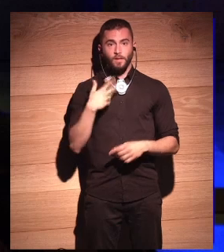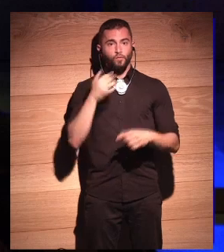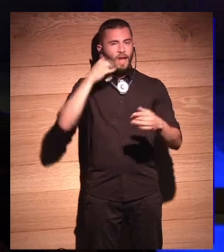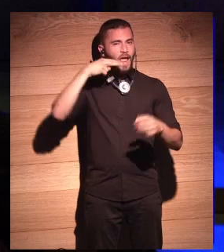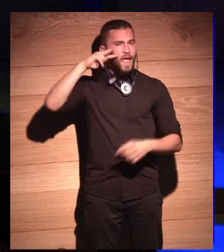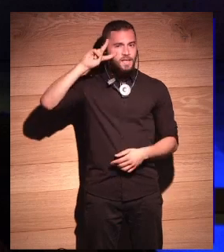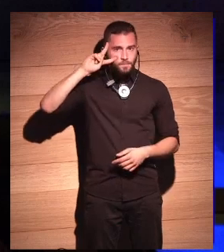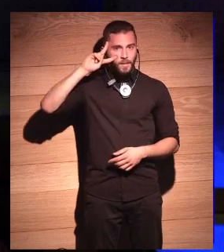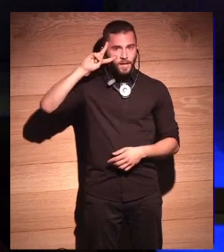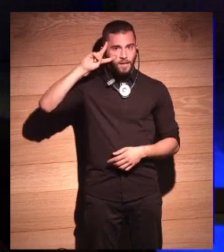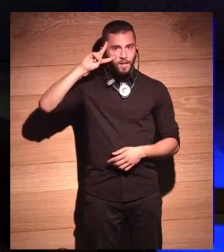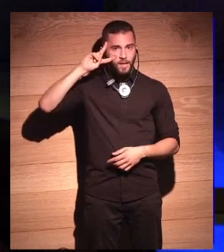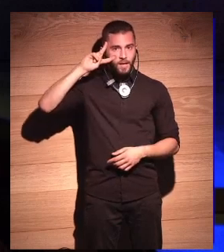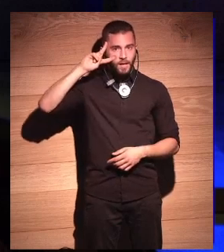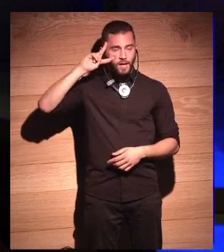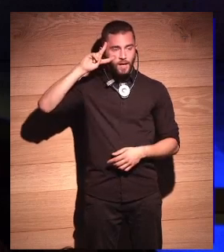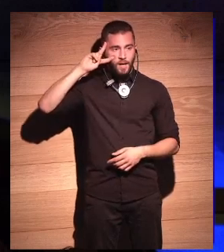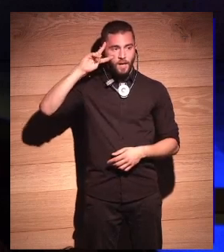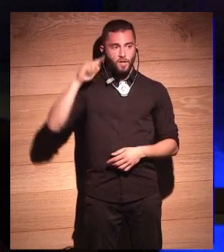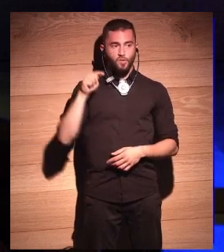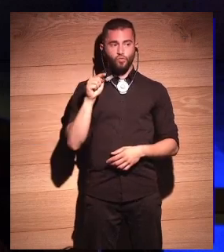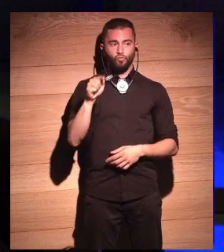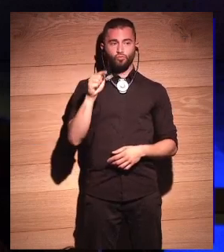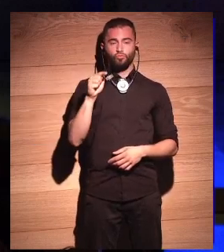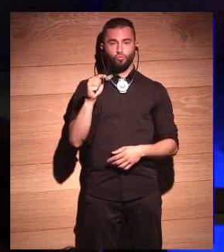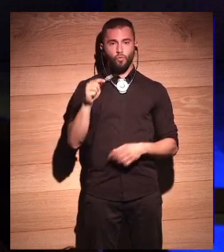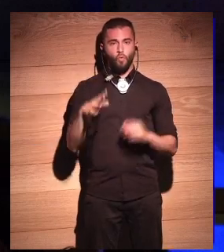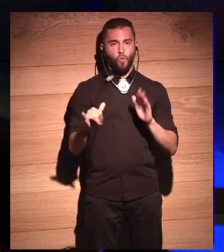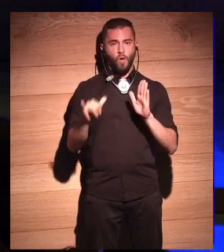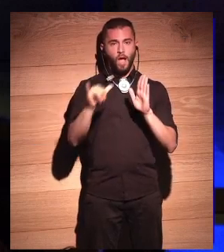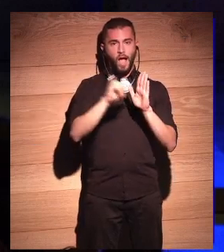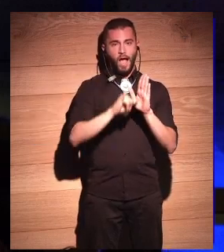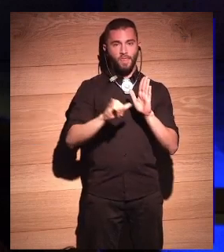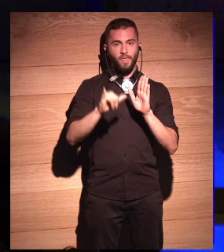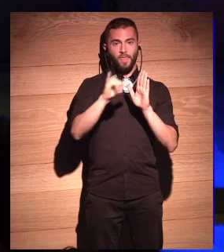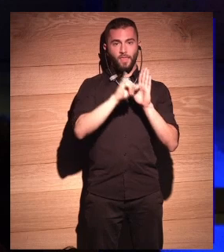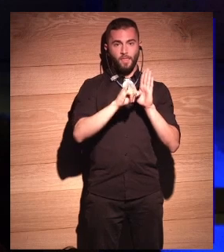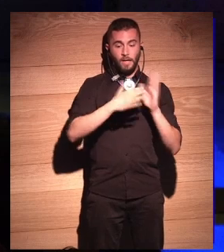get really close to me while I'm singing a song that I will play for you in a little bit.